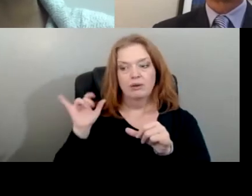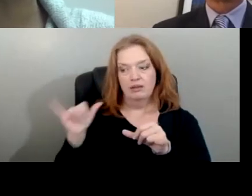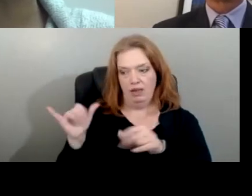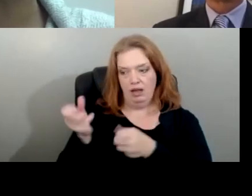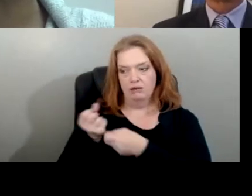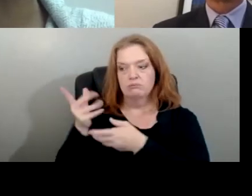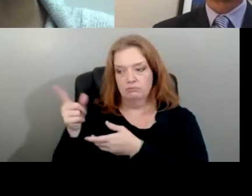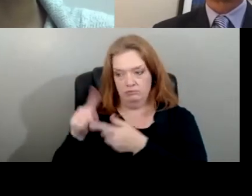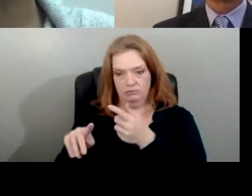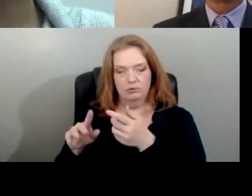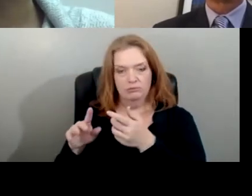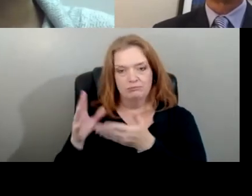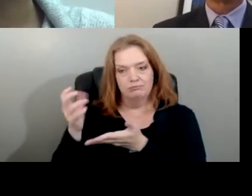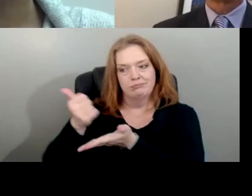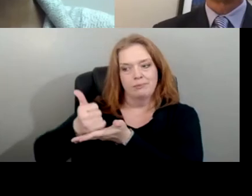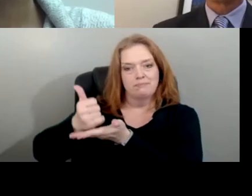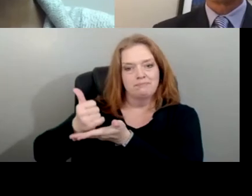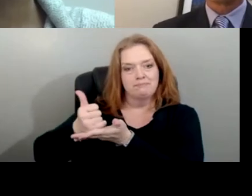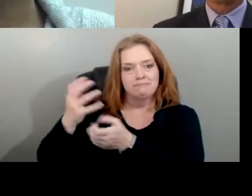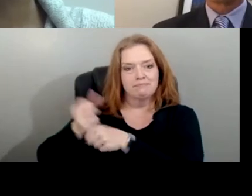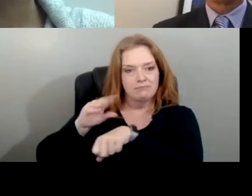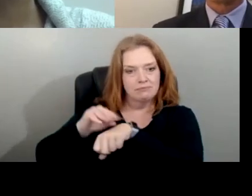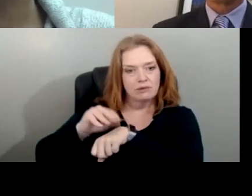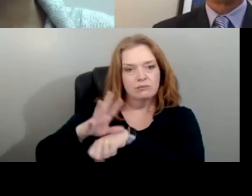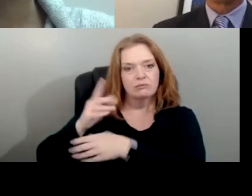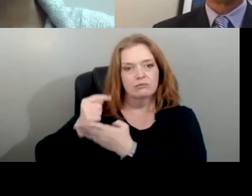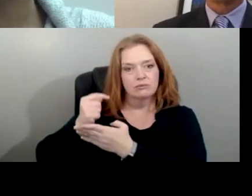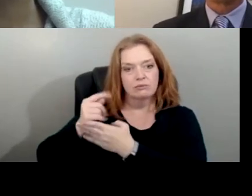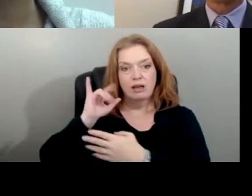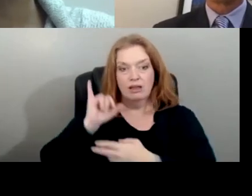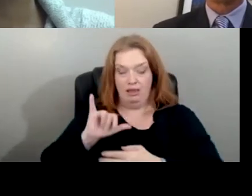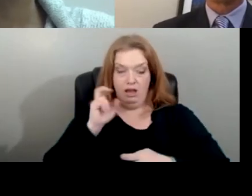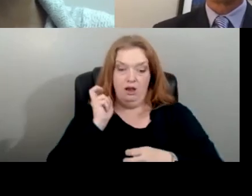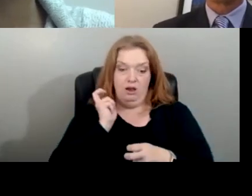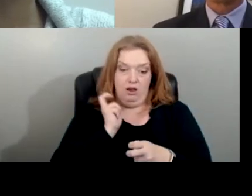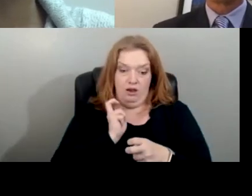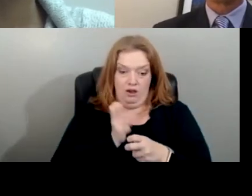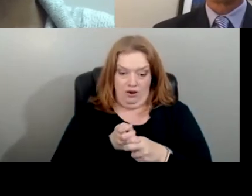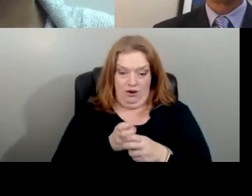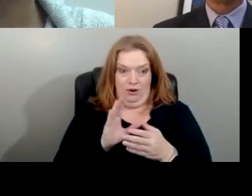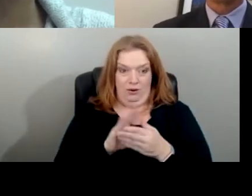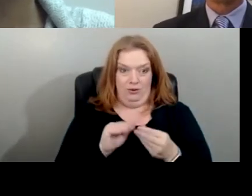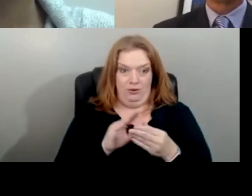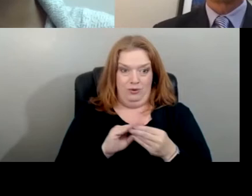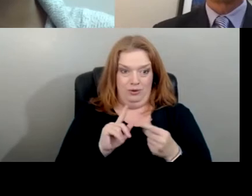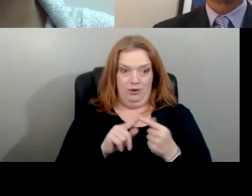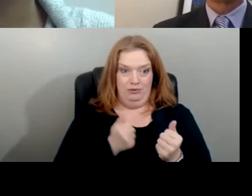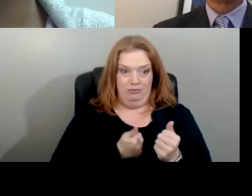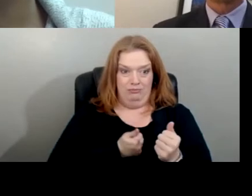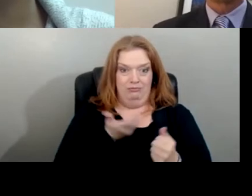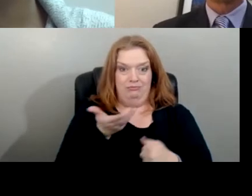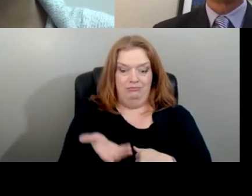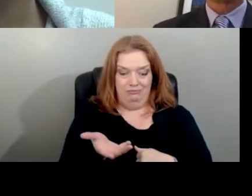help. And that's a hard story to talk about. I've actually only been, the more I get into